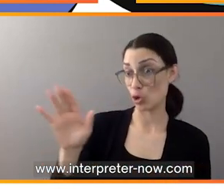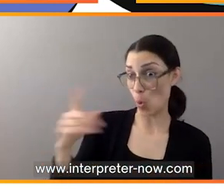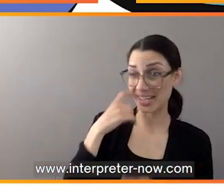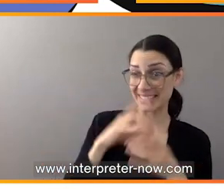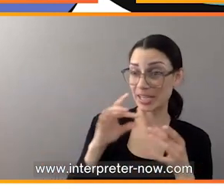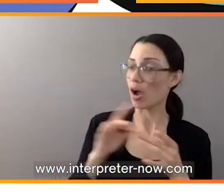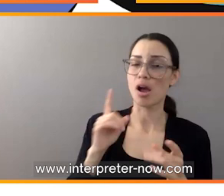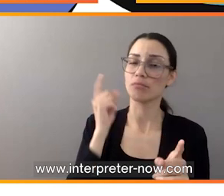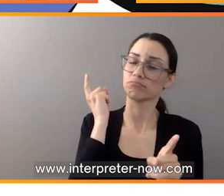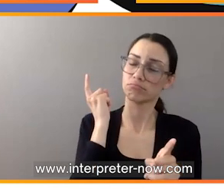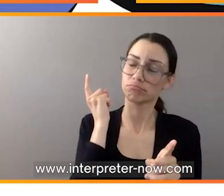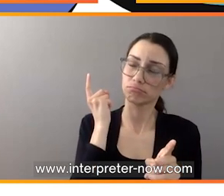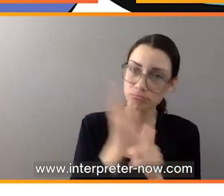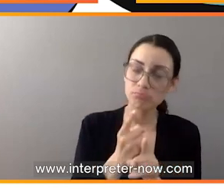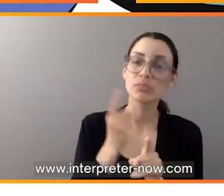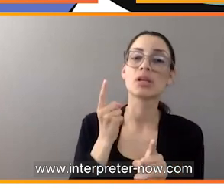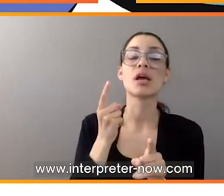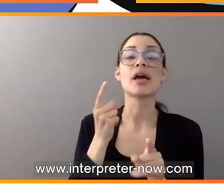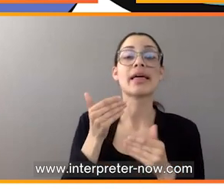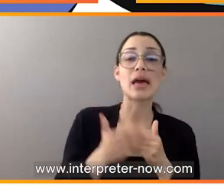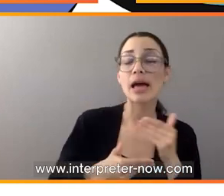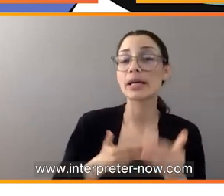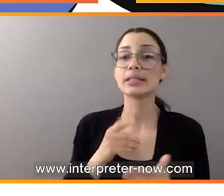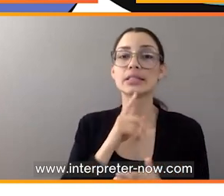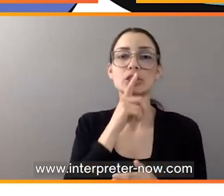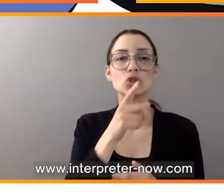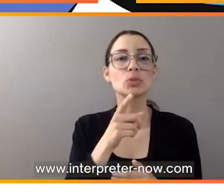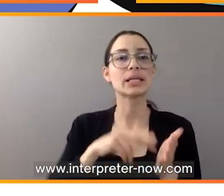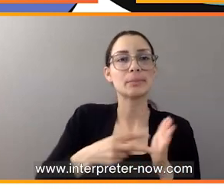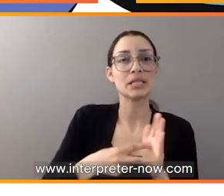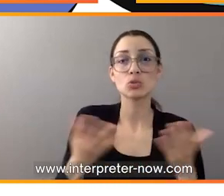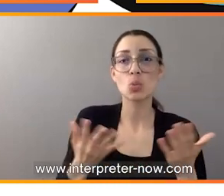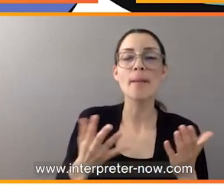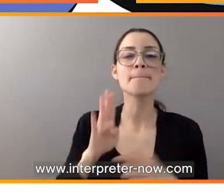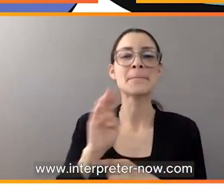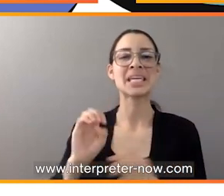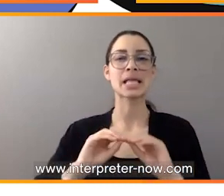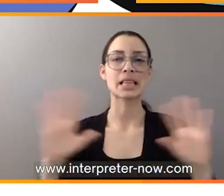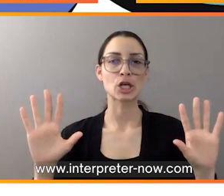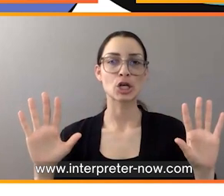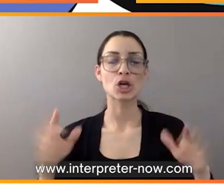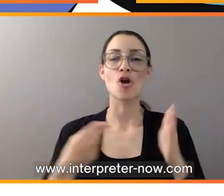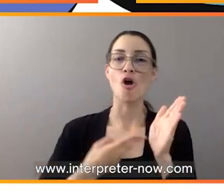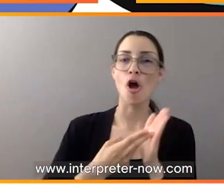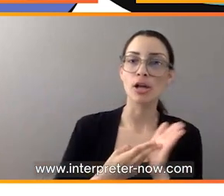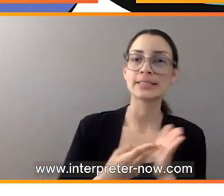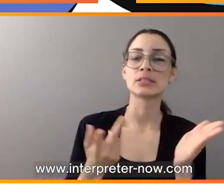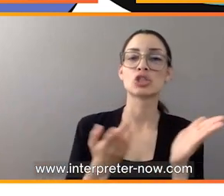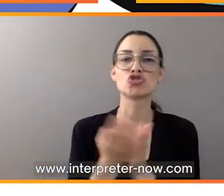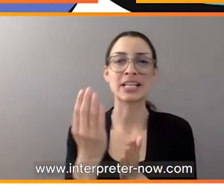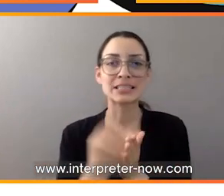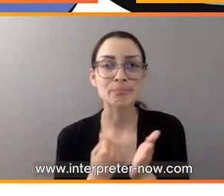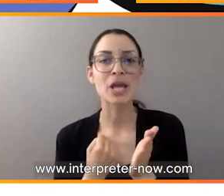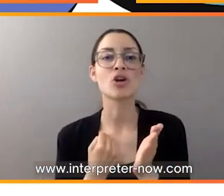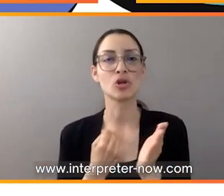in terms of kindness. It is about to be kind is to be clear and to be transparent with people, because it